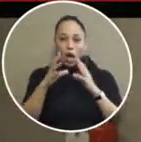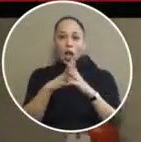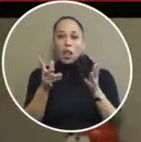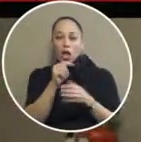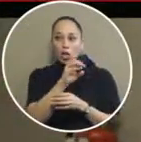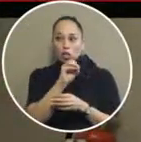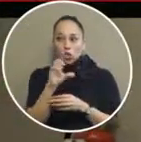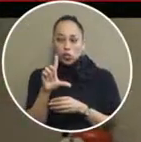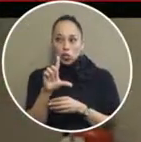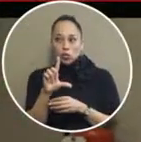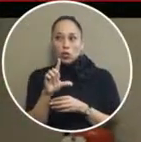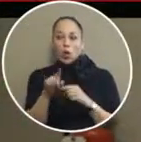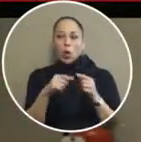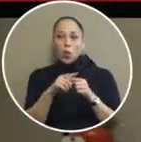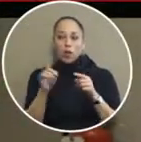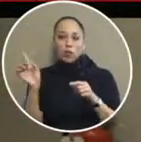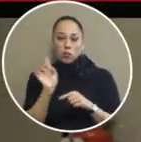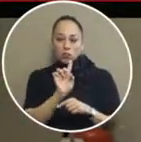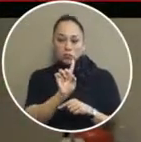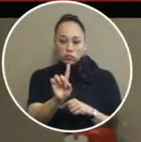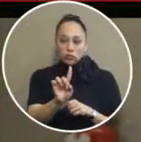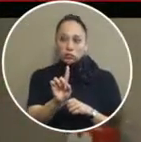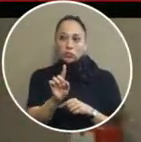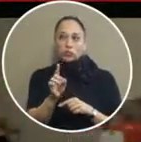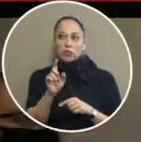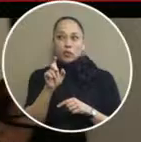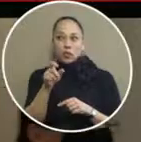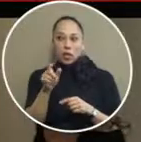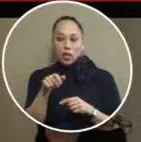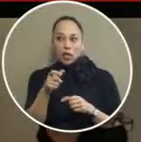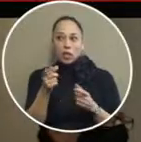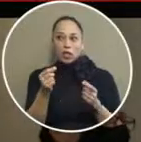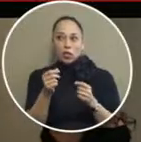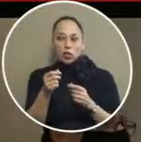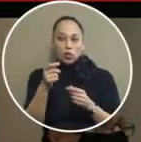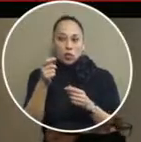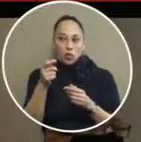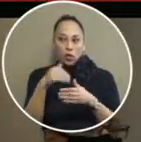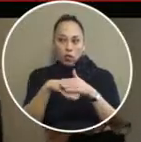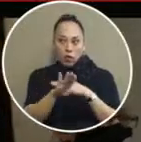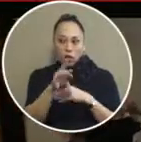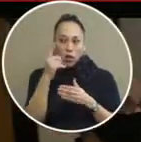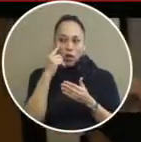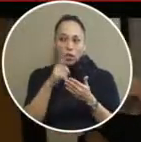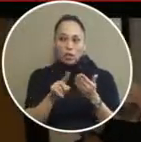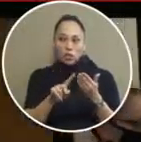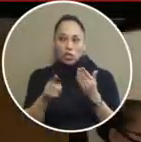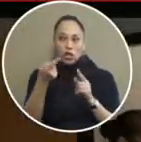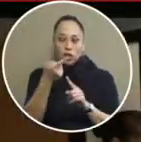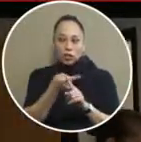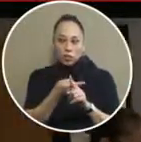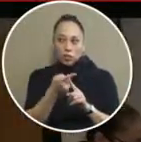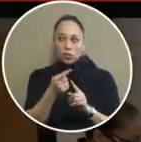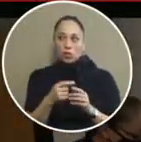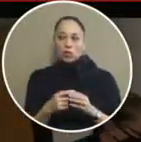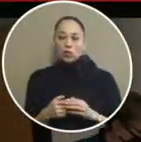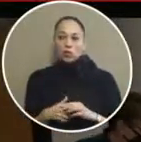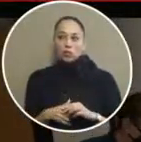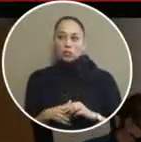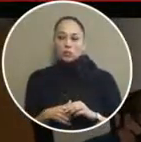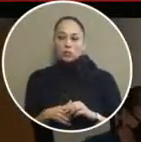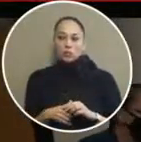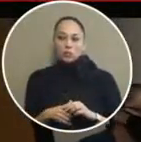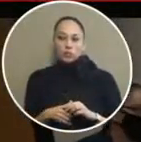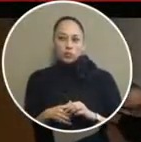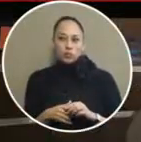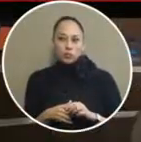our employees when they arrive at work in the morning. Yes, sir. We're trying to address that here with IT, but I understand there's no sound, but